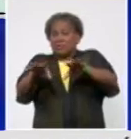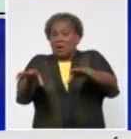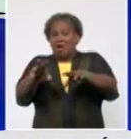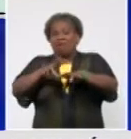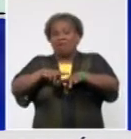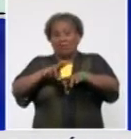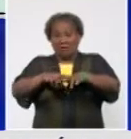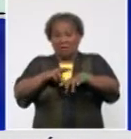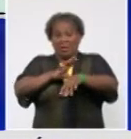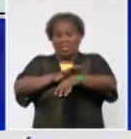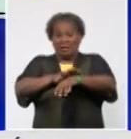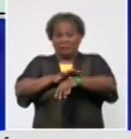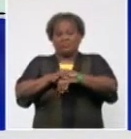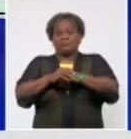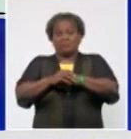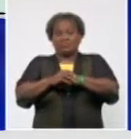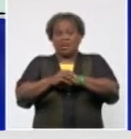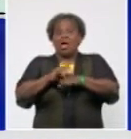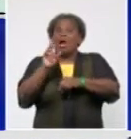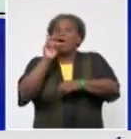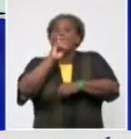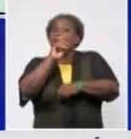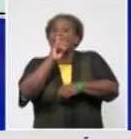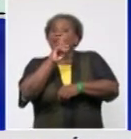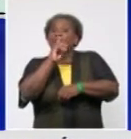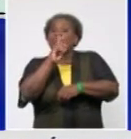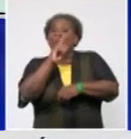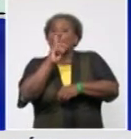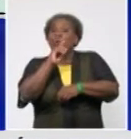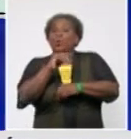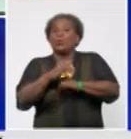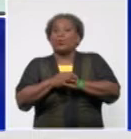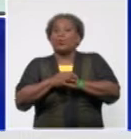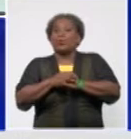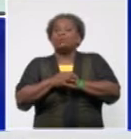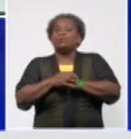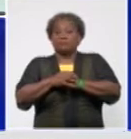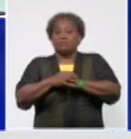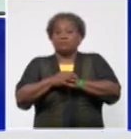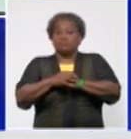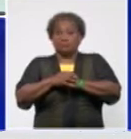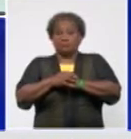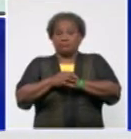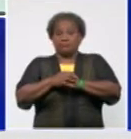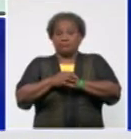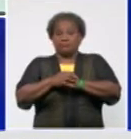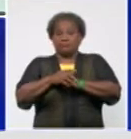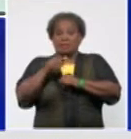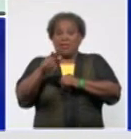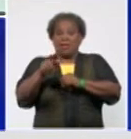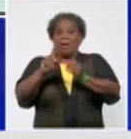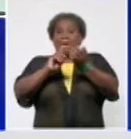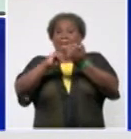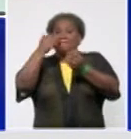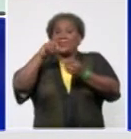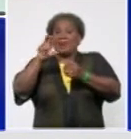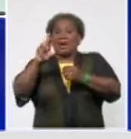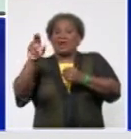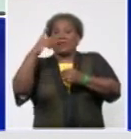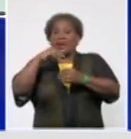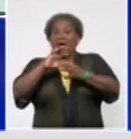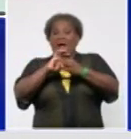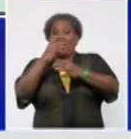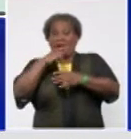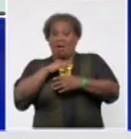As I mentioned, there's a significant spread of the virus in Havana province. The yellow part in the middle of the